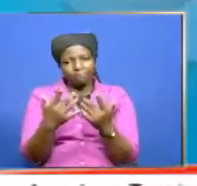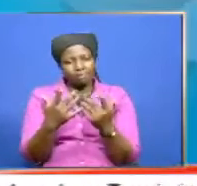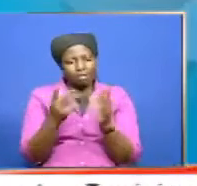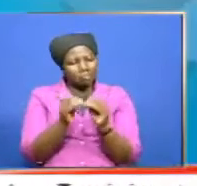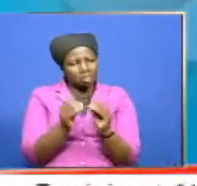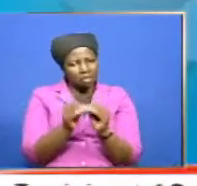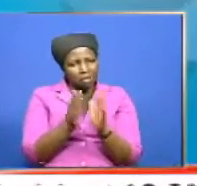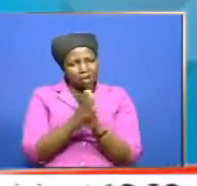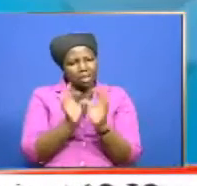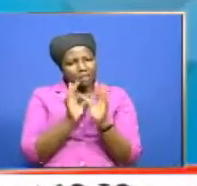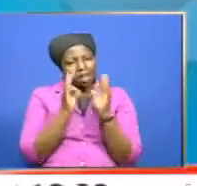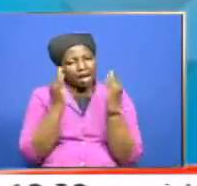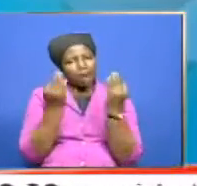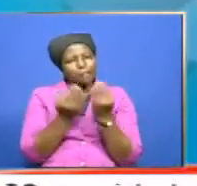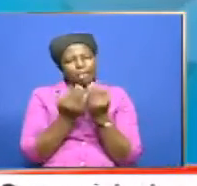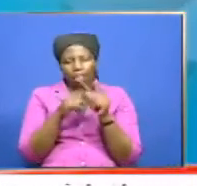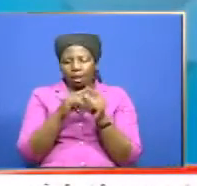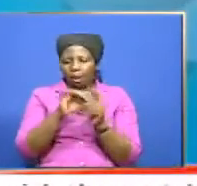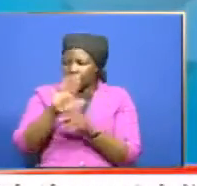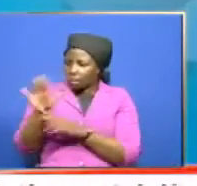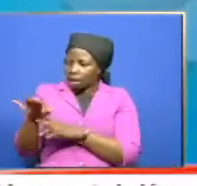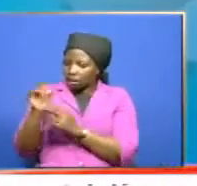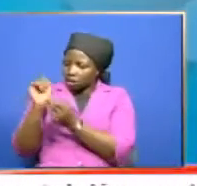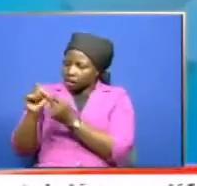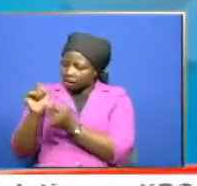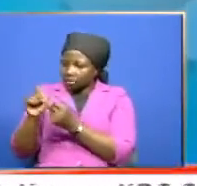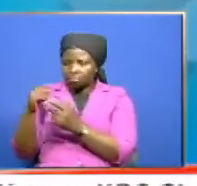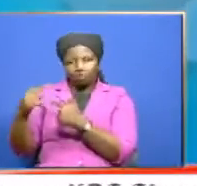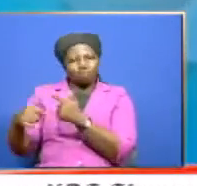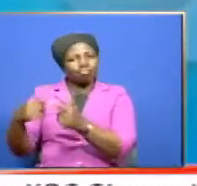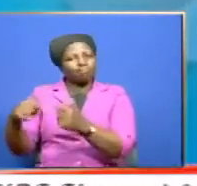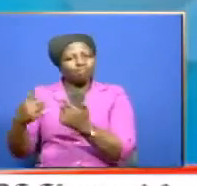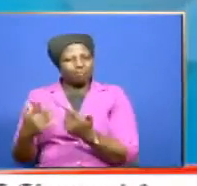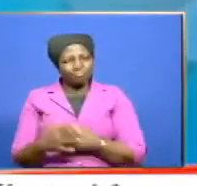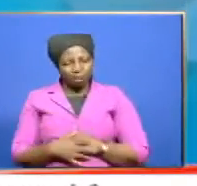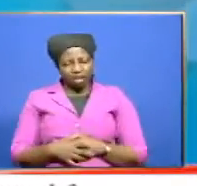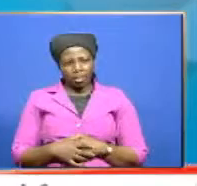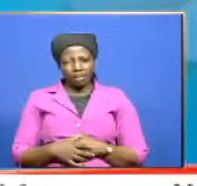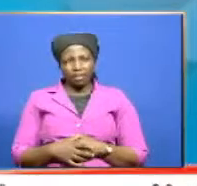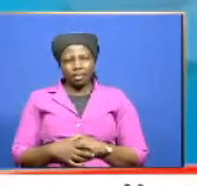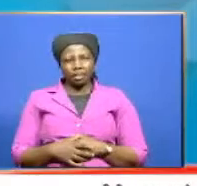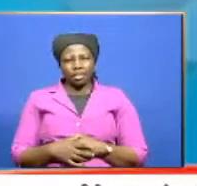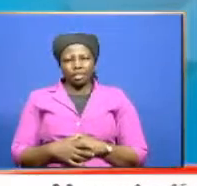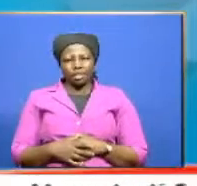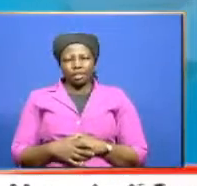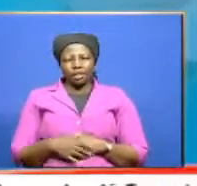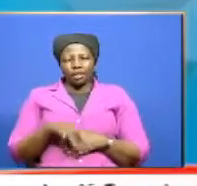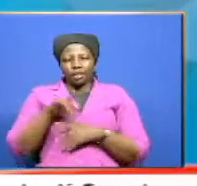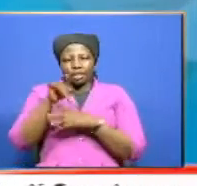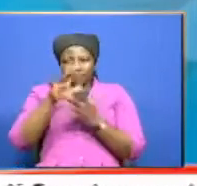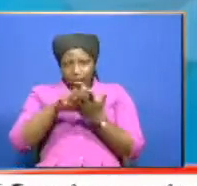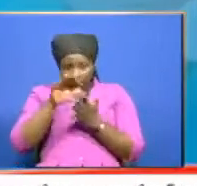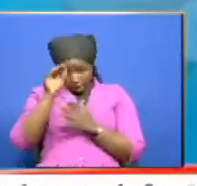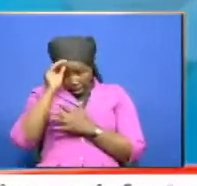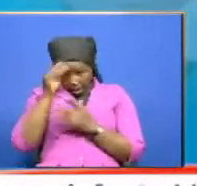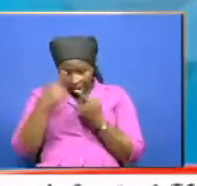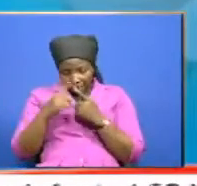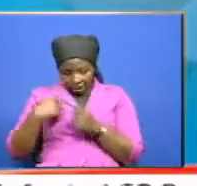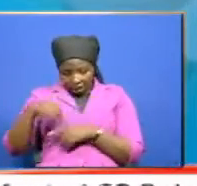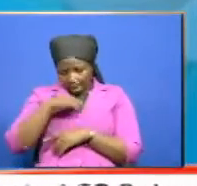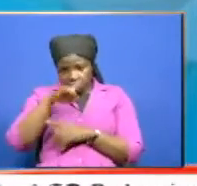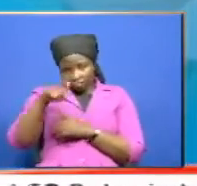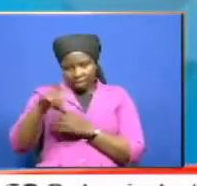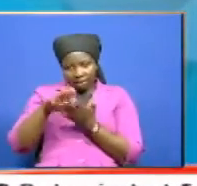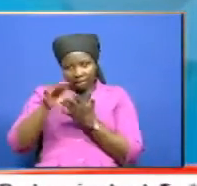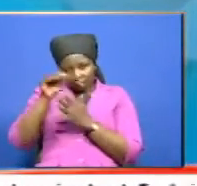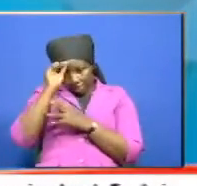family, they come back, they're tested and everything like that. So it's becoming, it's a learning, but we've got to learn very, very fast. And